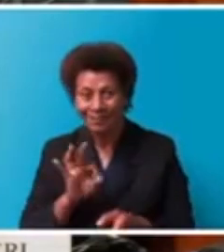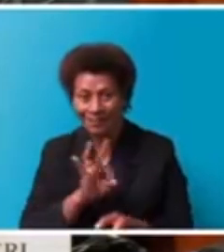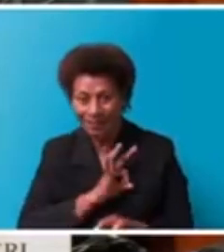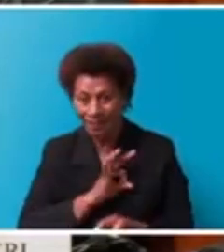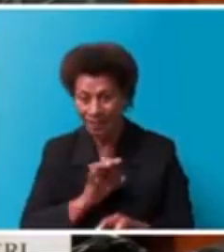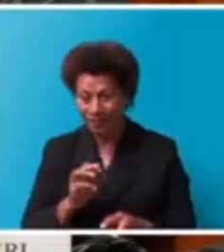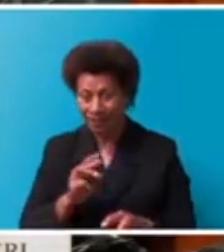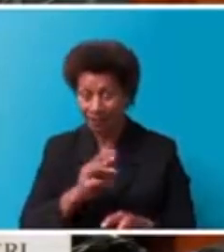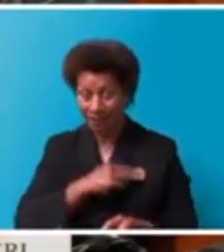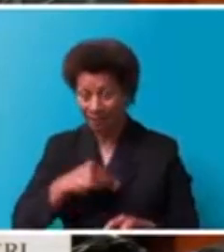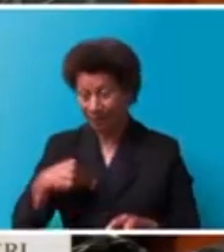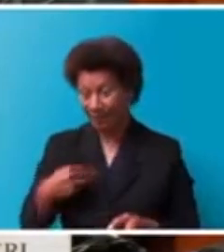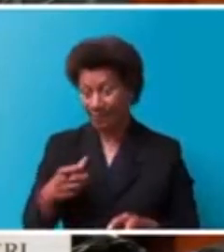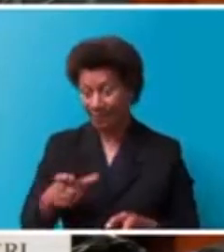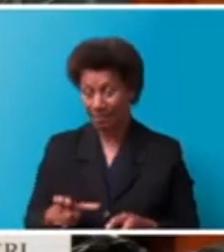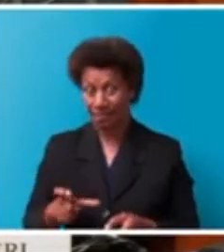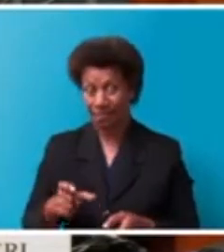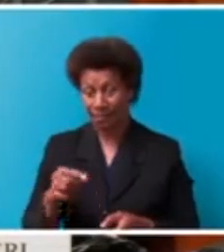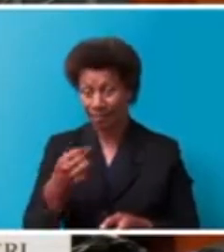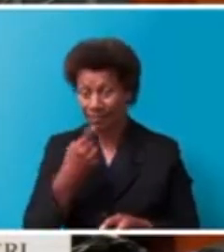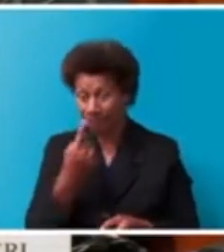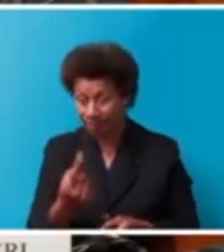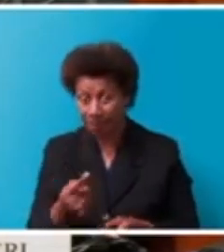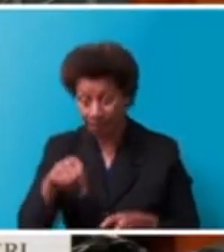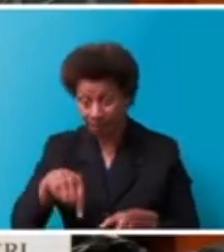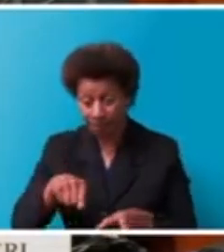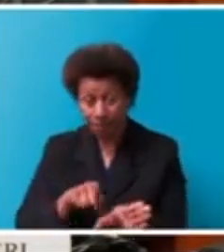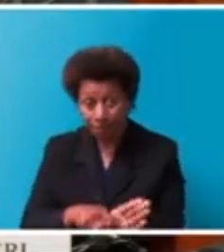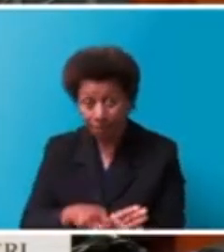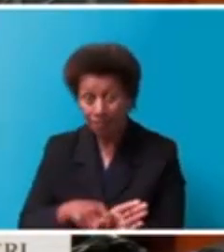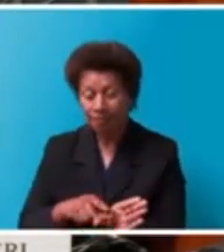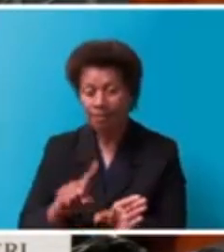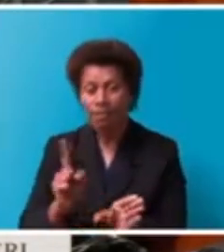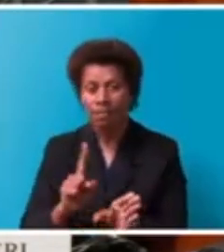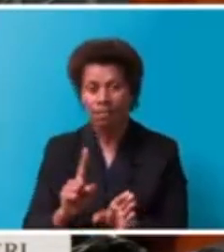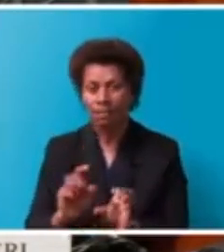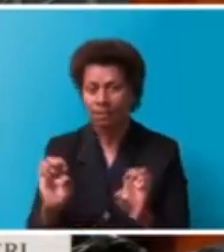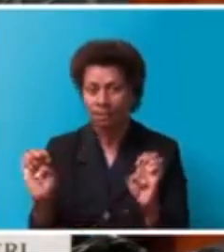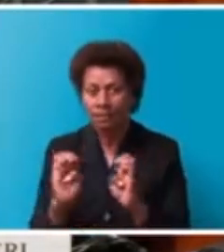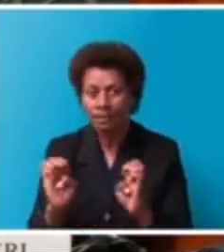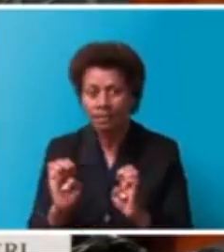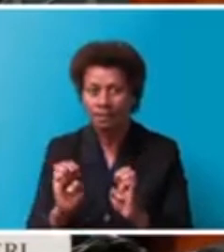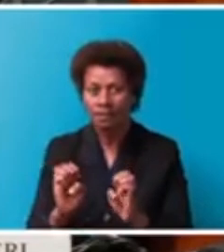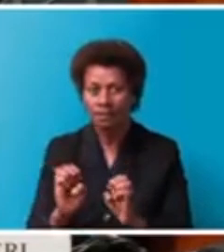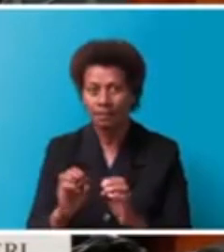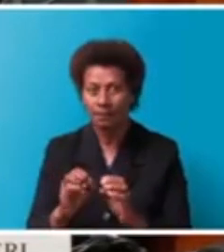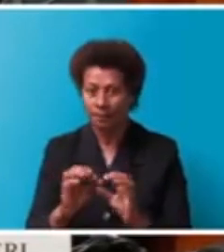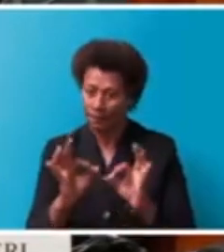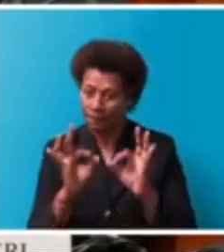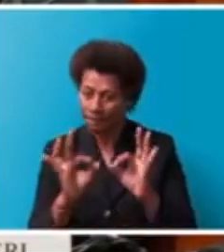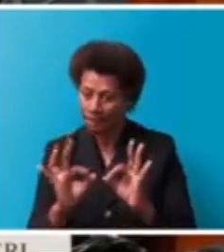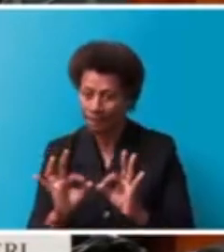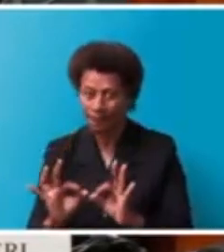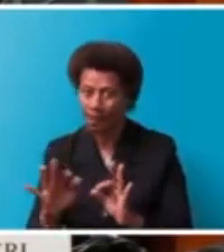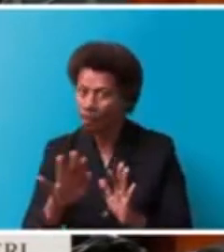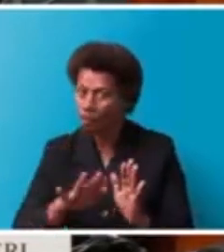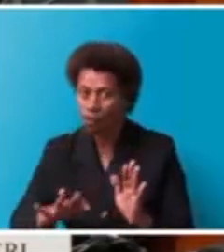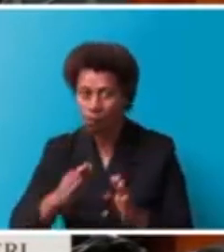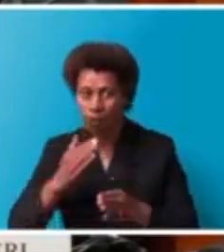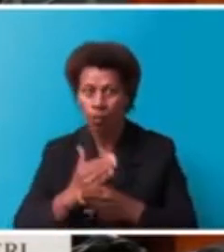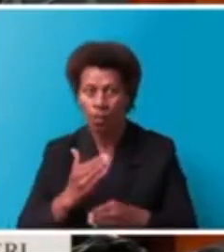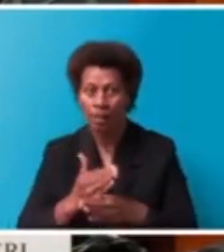year that this year should be a year of urgency and accuracy across every facet of our